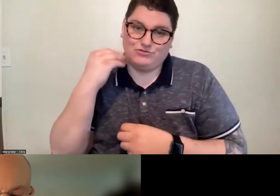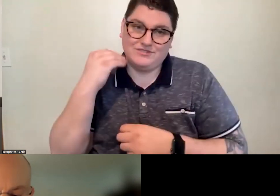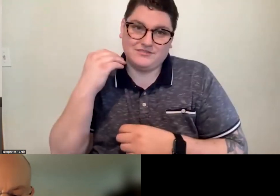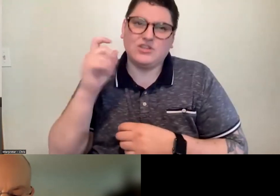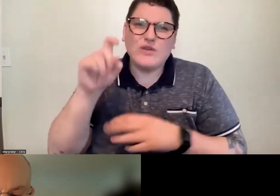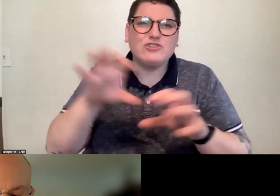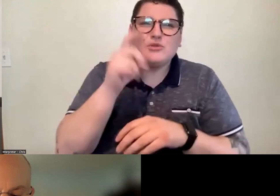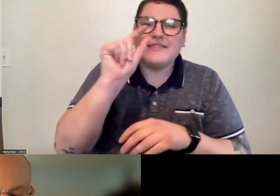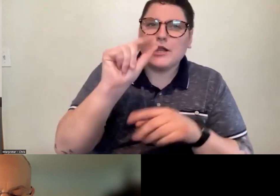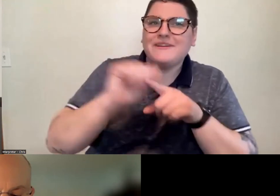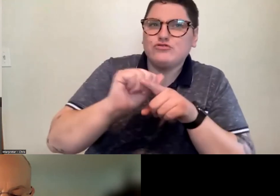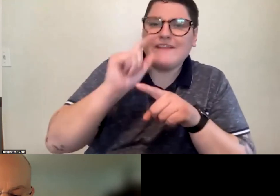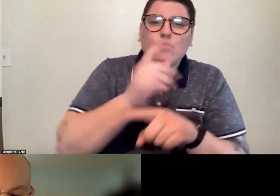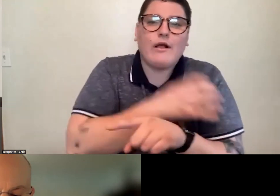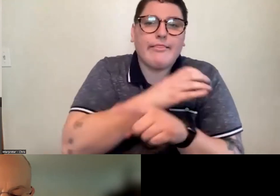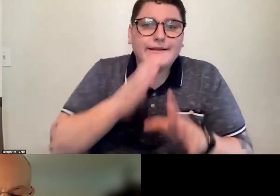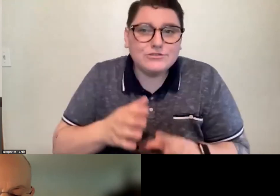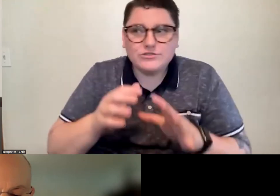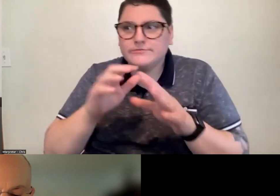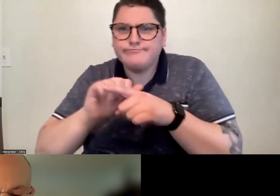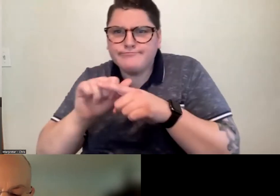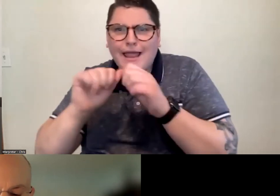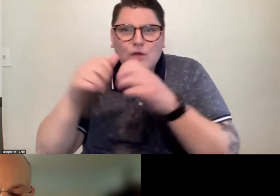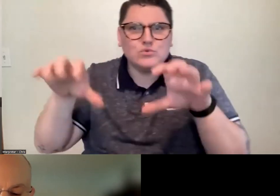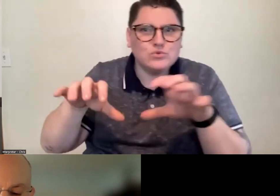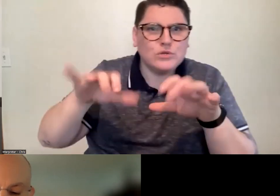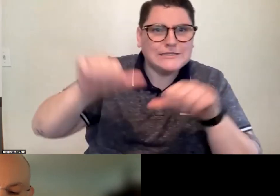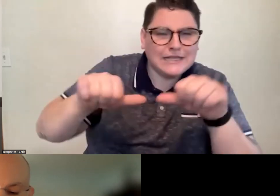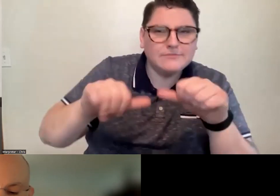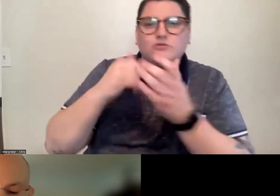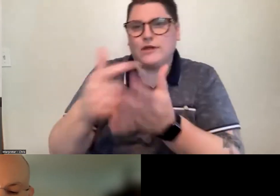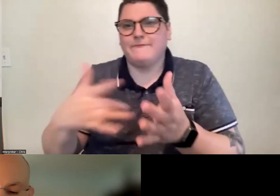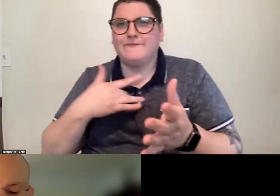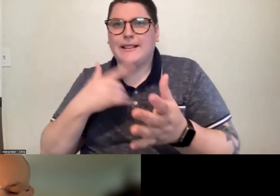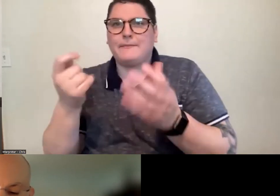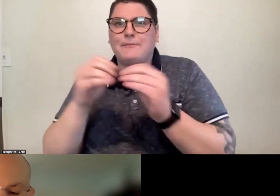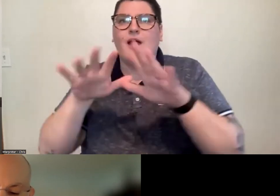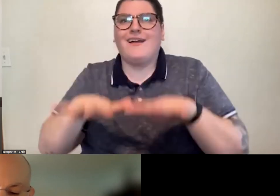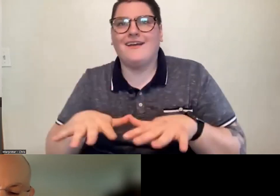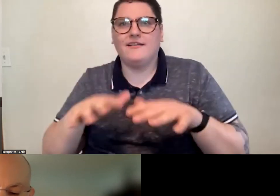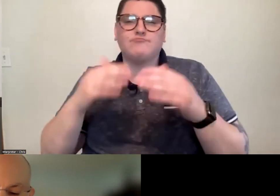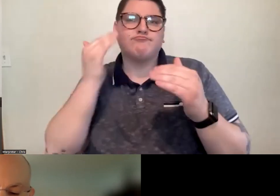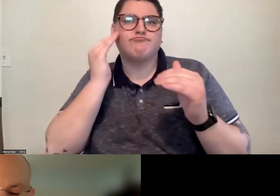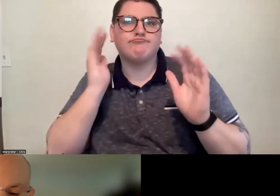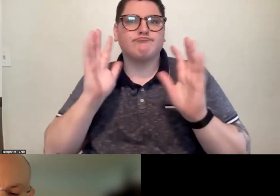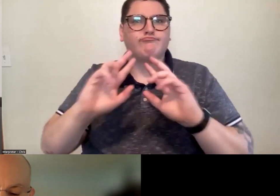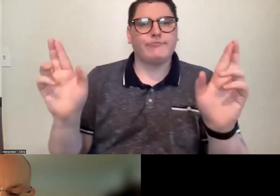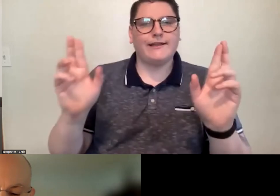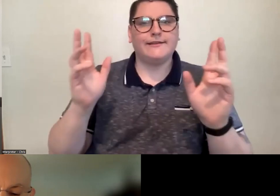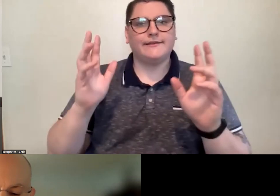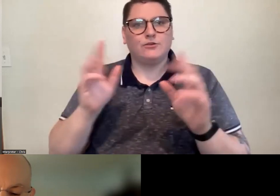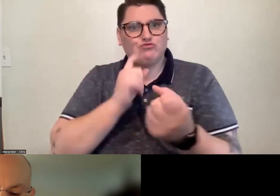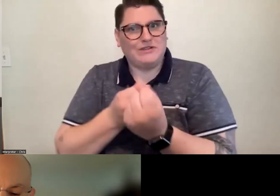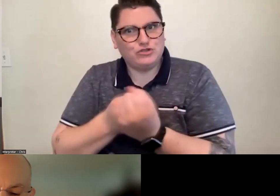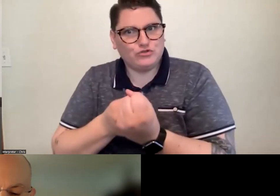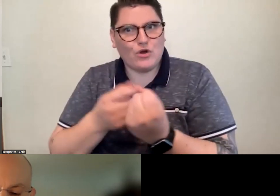training of clinicians for how to do the assessment, just to make them feel a little bit, calmer and at ease, and to reassure them that all hell will